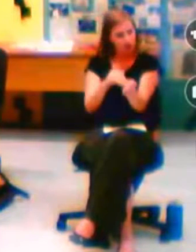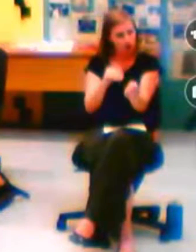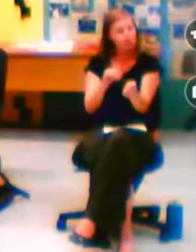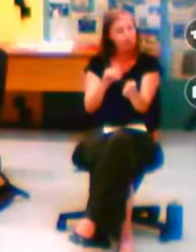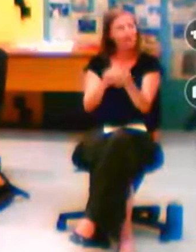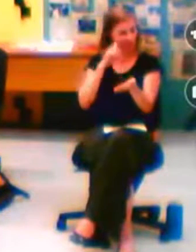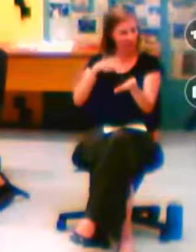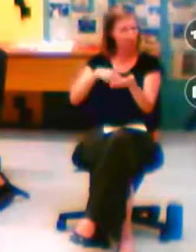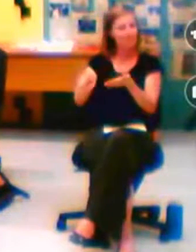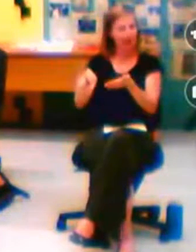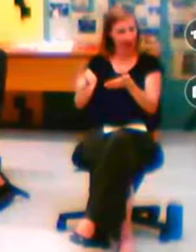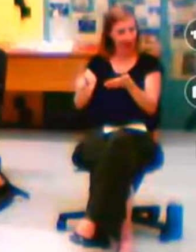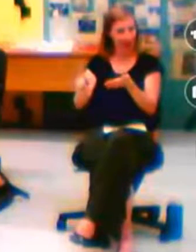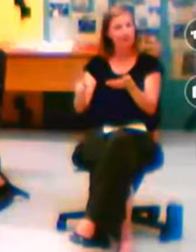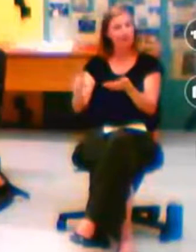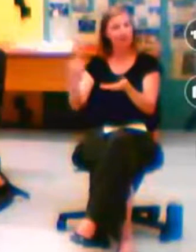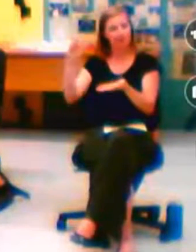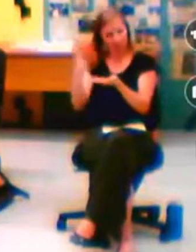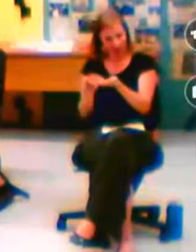indicating that there would be less